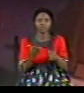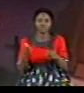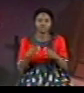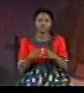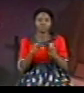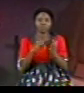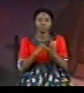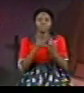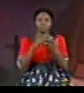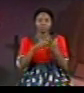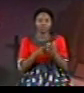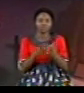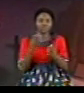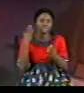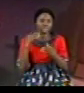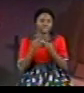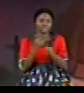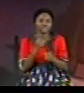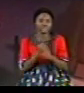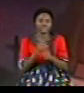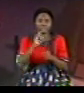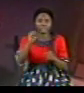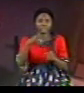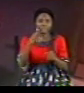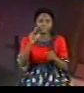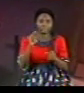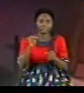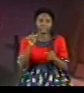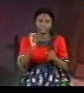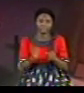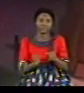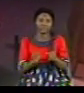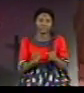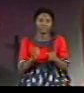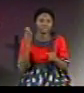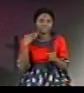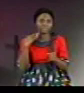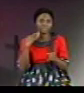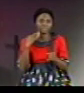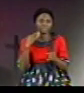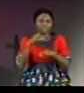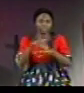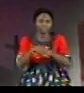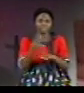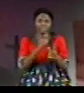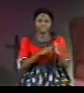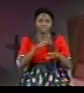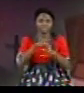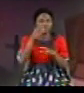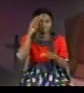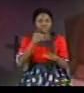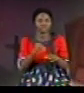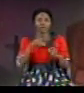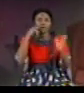June. But last night, the Lord touched him, and you will hear his testimony. Praise the Lord.